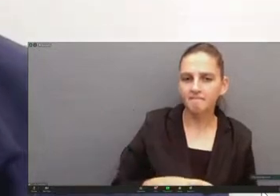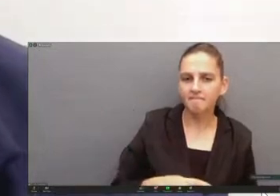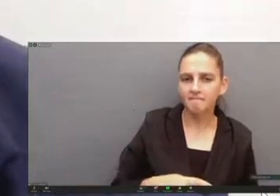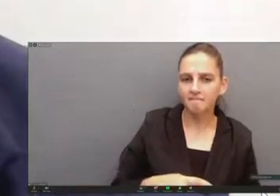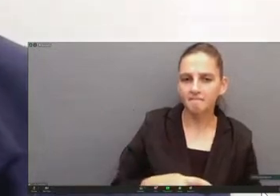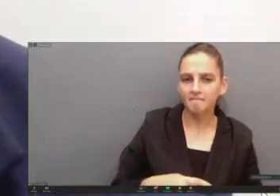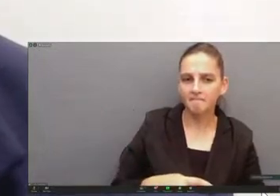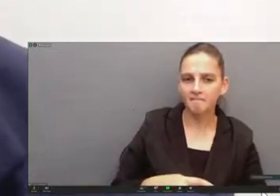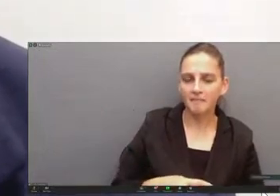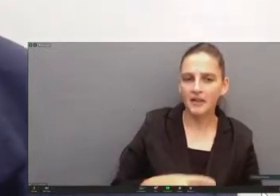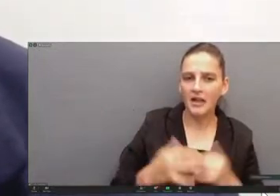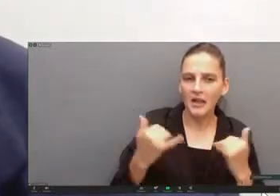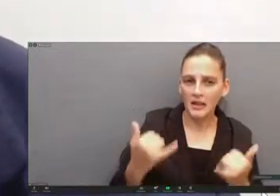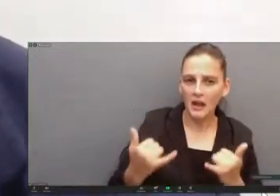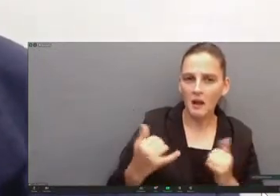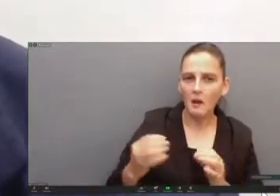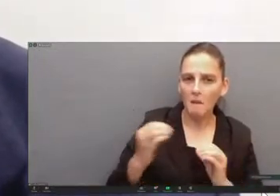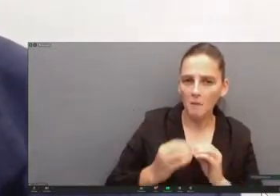suggestion with regards to